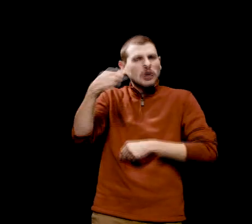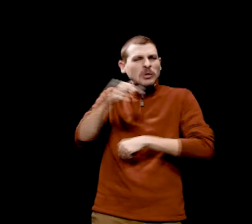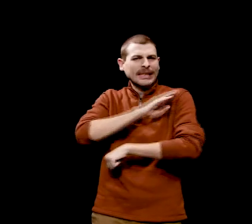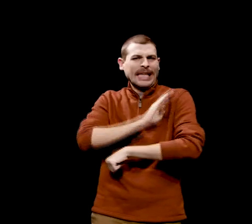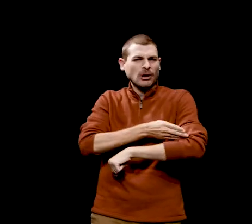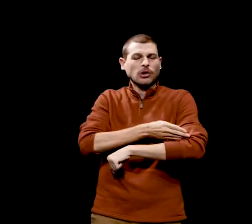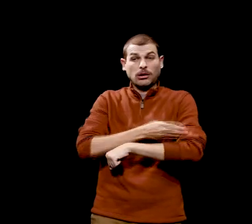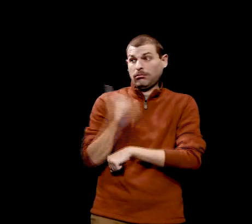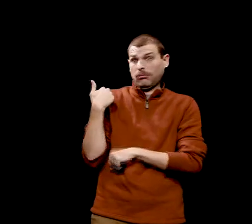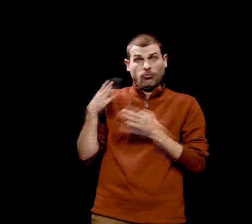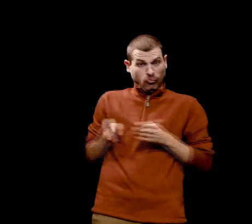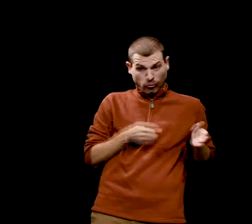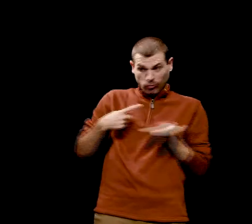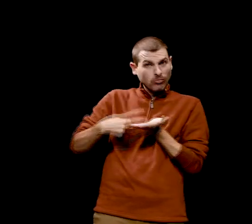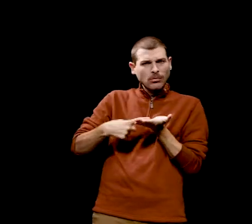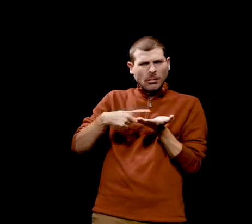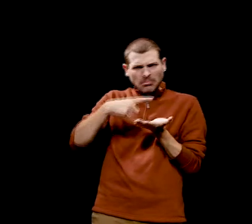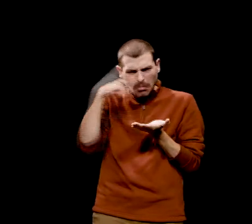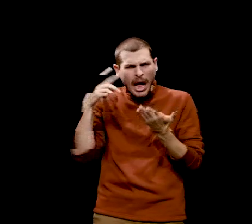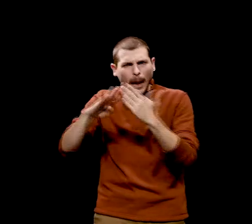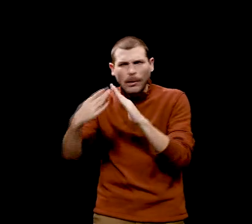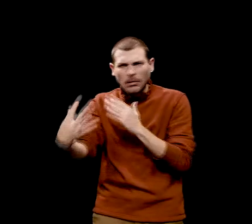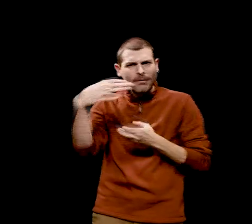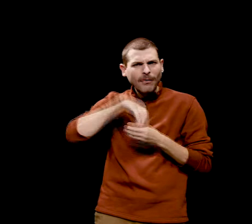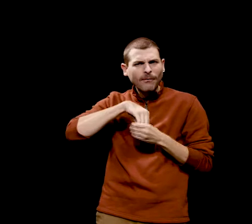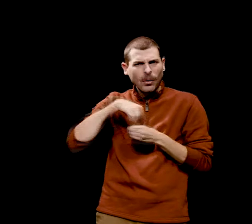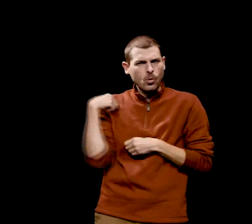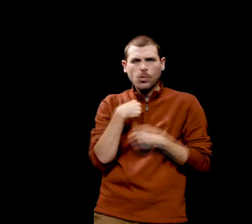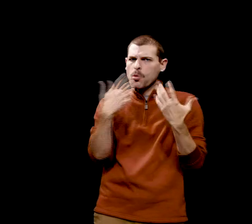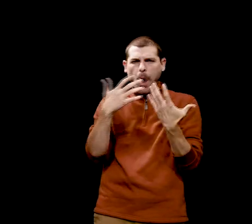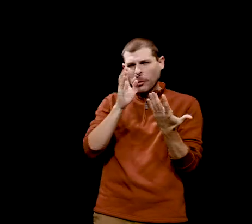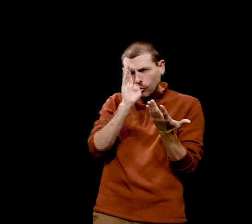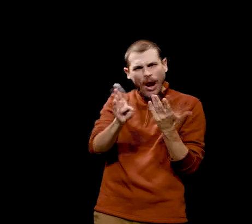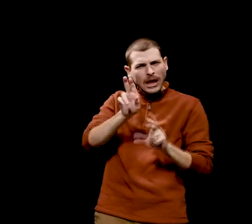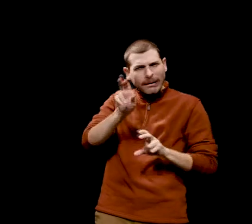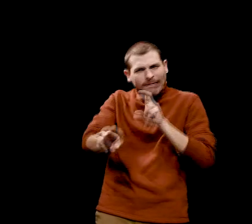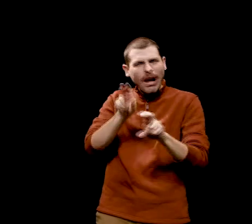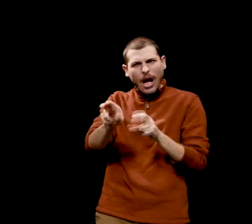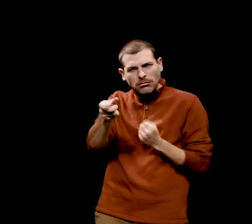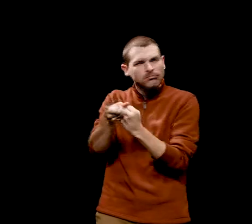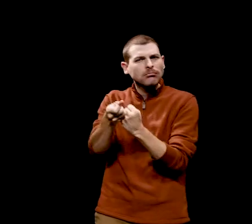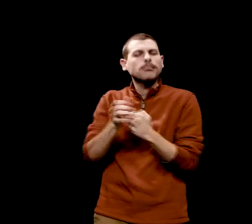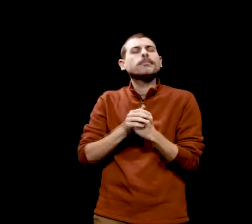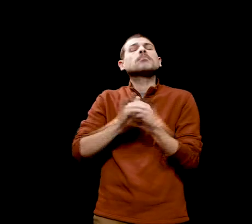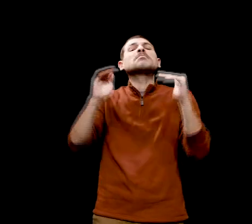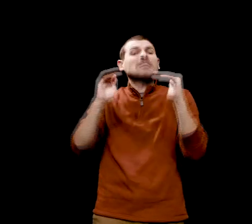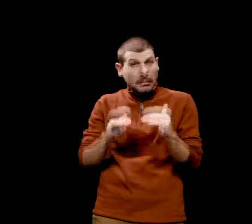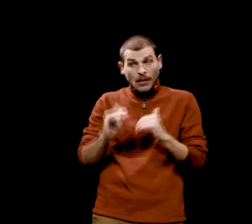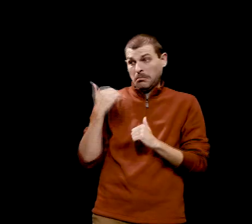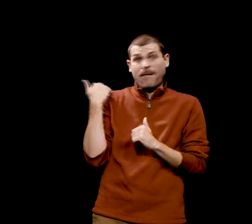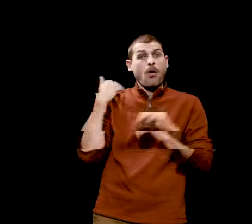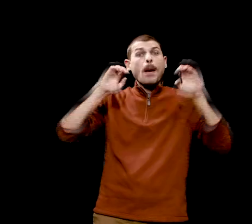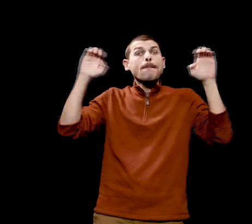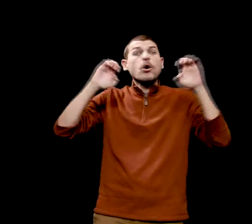of that plan, which includes direct community investment. The second thing was around our emergency climate declaration